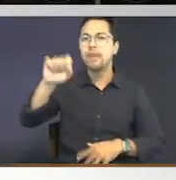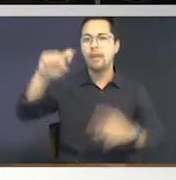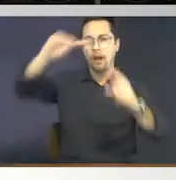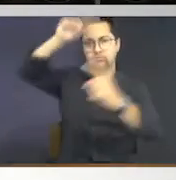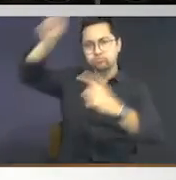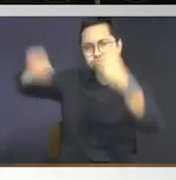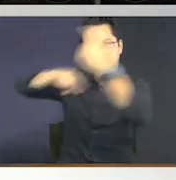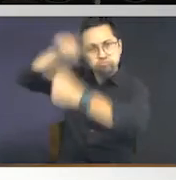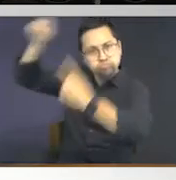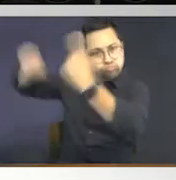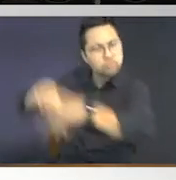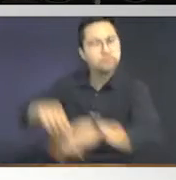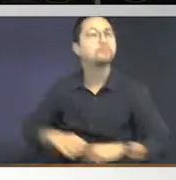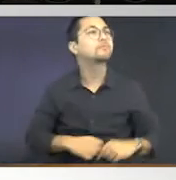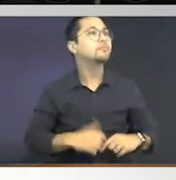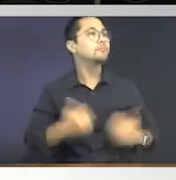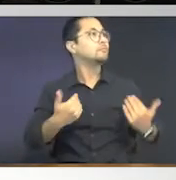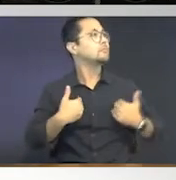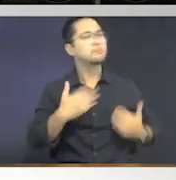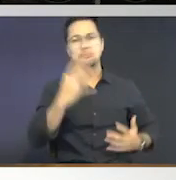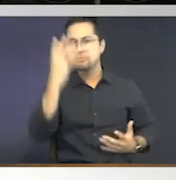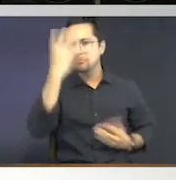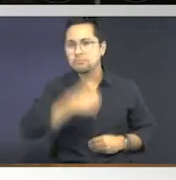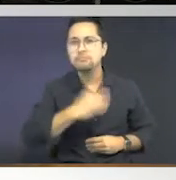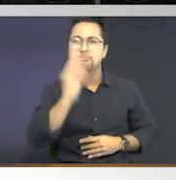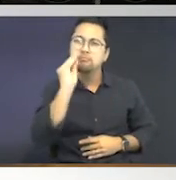Holland has tulips.